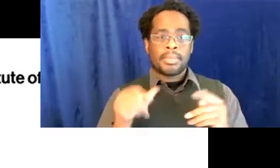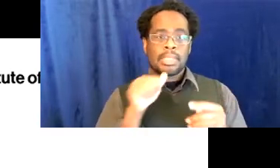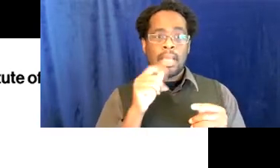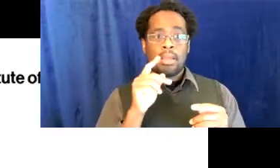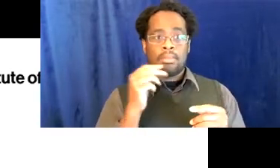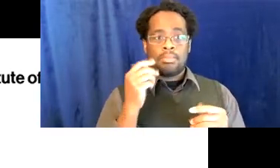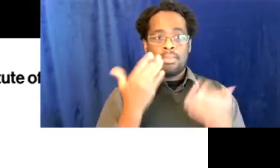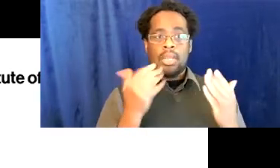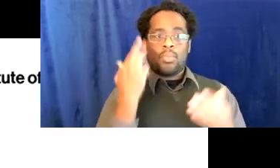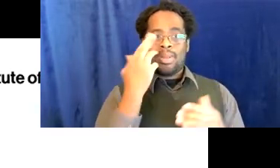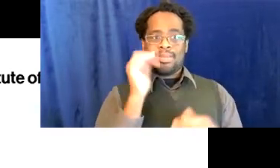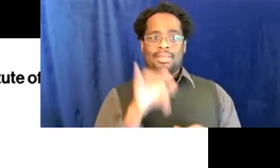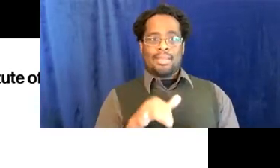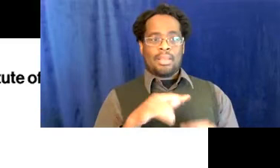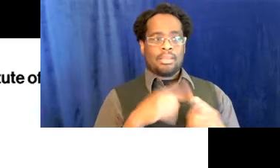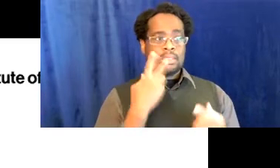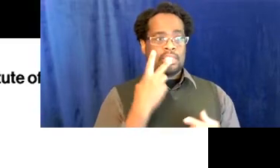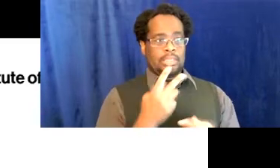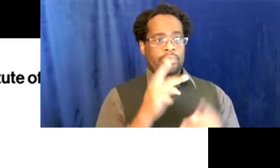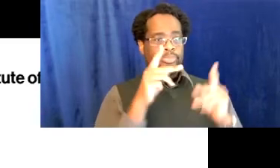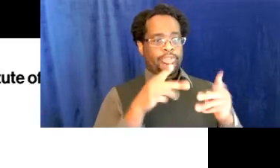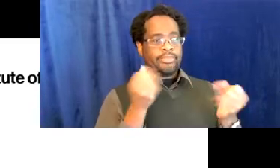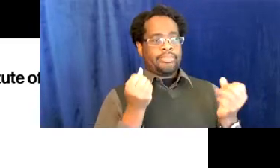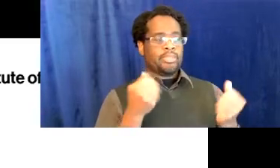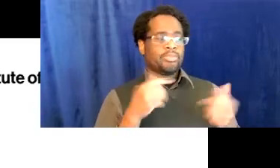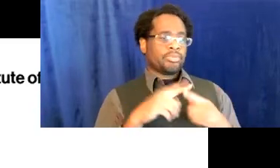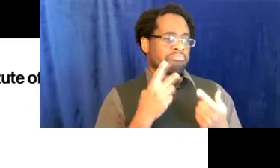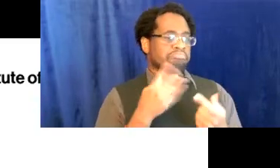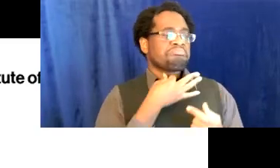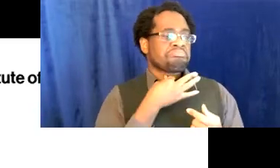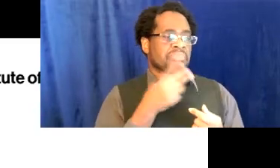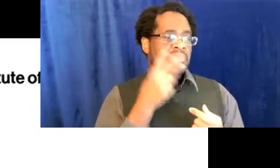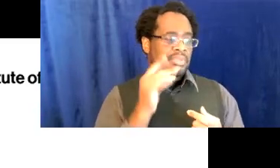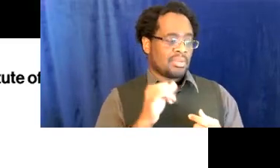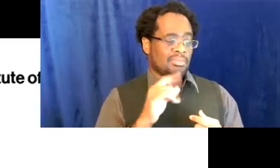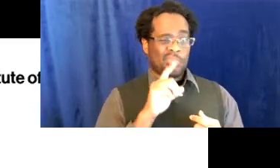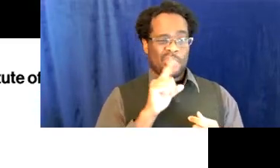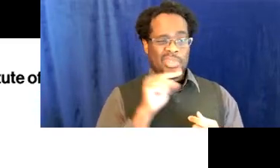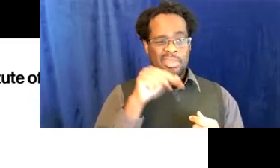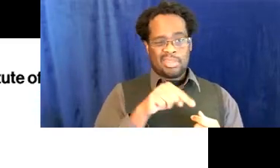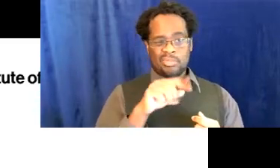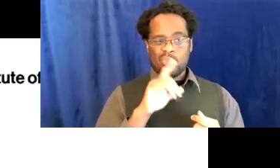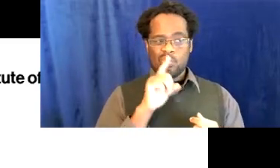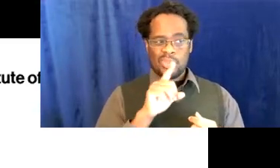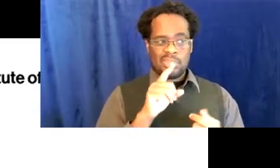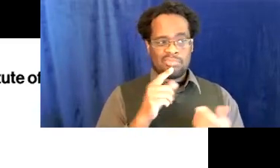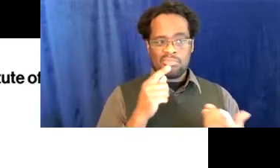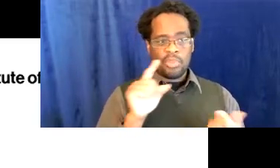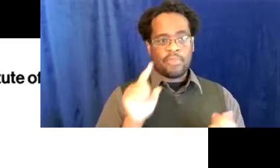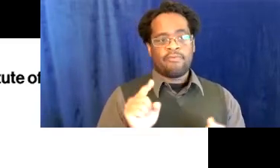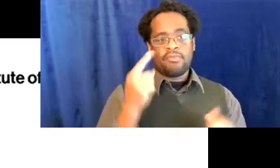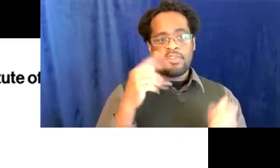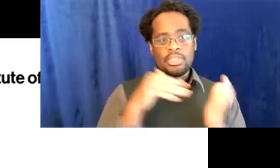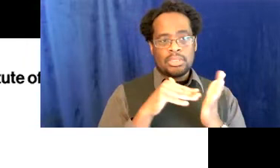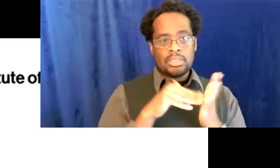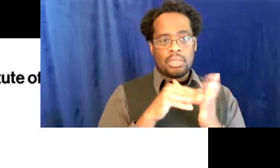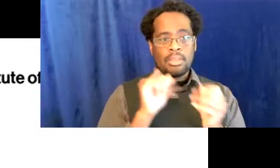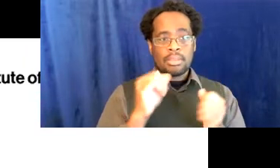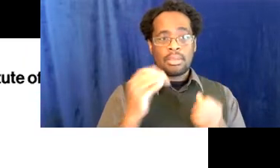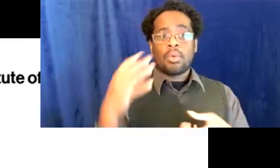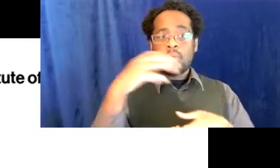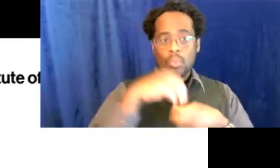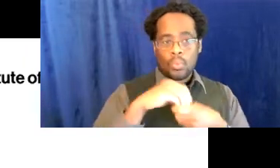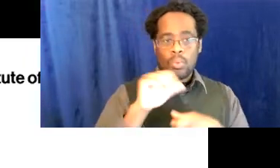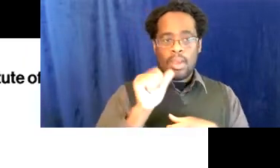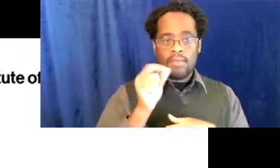to ask people about their attitudes related to sign language. We want to see why they answer that, why they have these